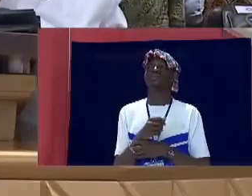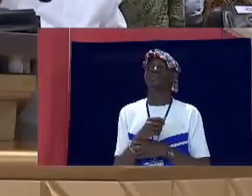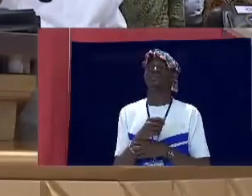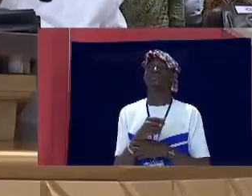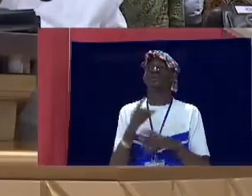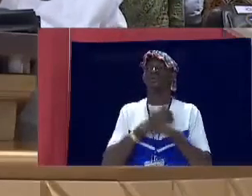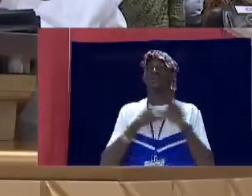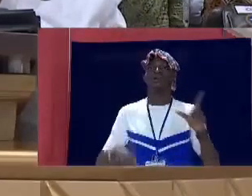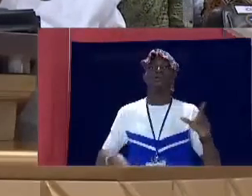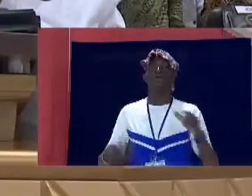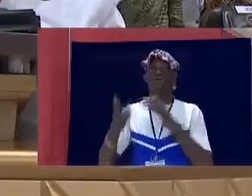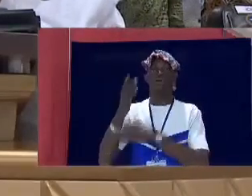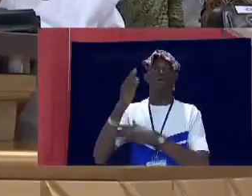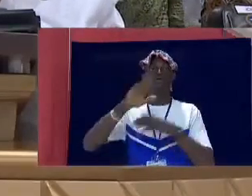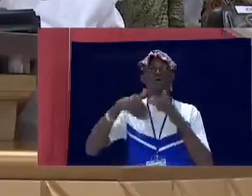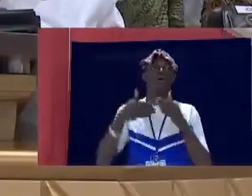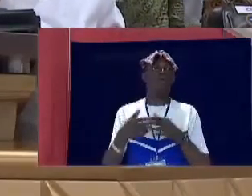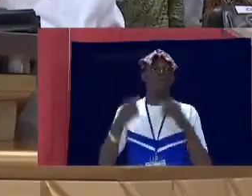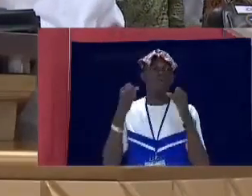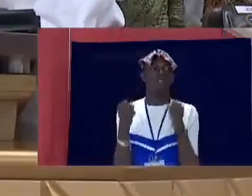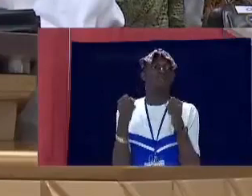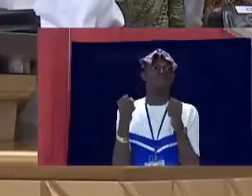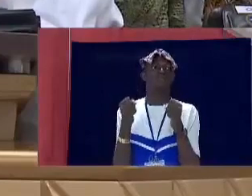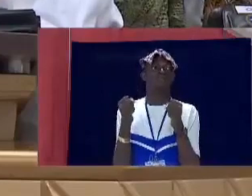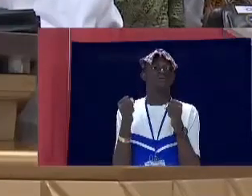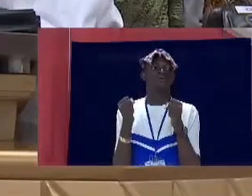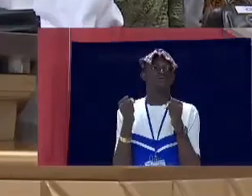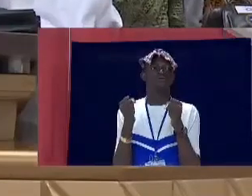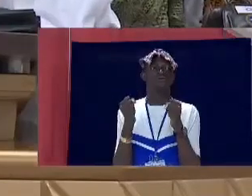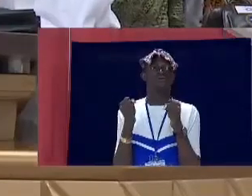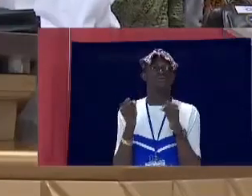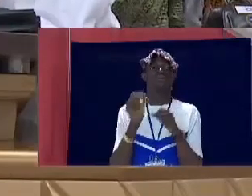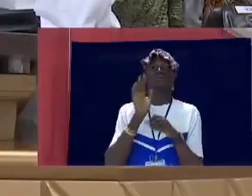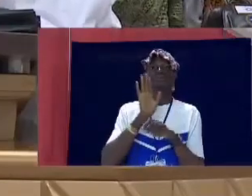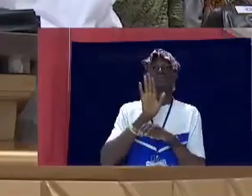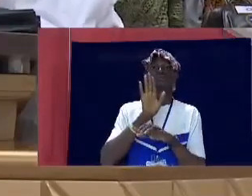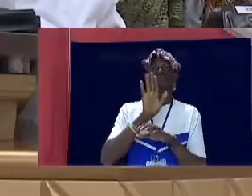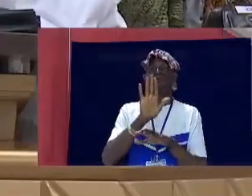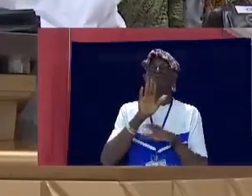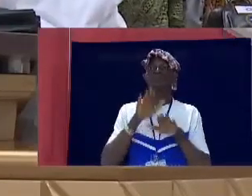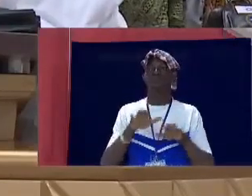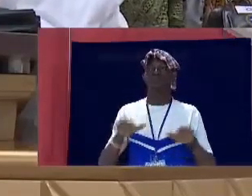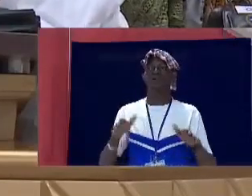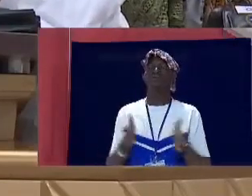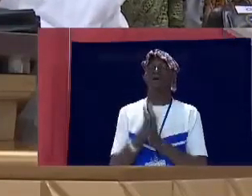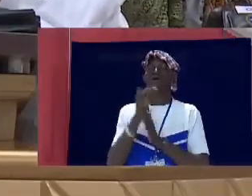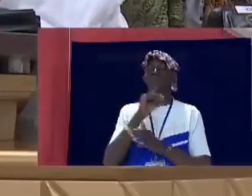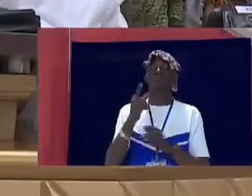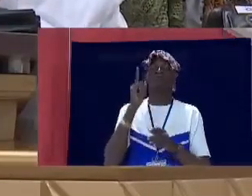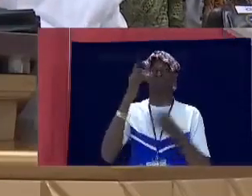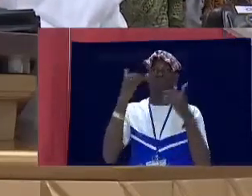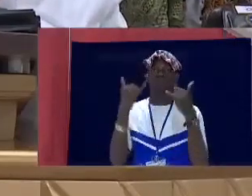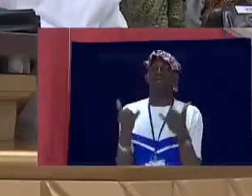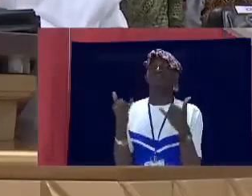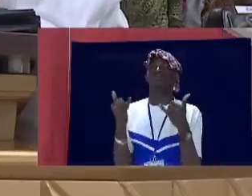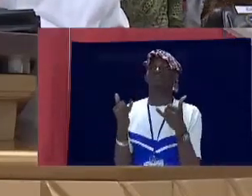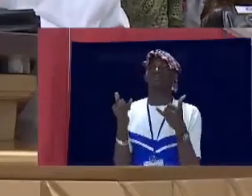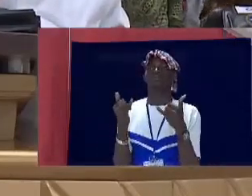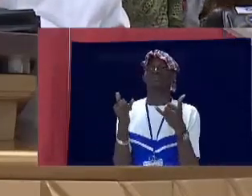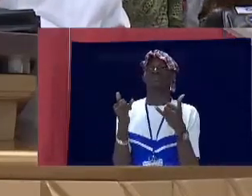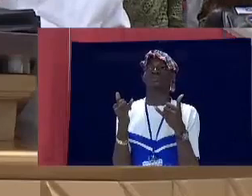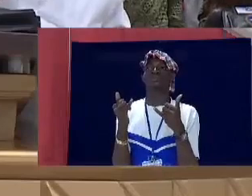Lord God Almighty, Olorun Olodumare, your children will be asking you now. Awon omo re o ma bere